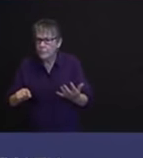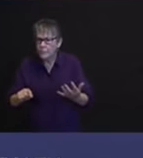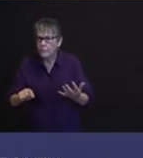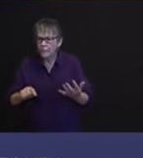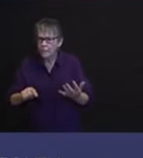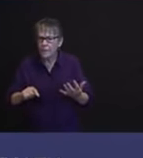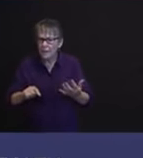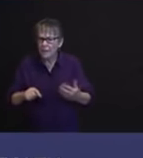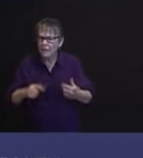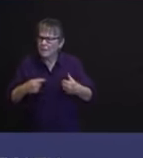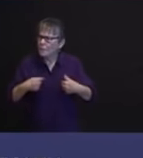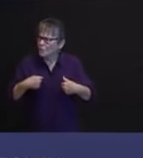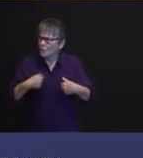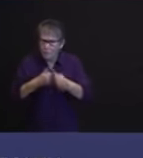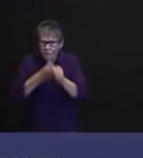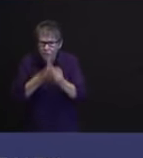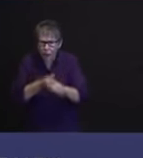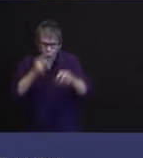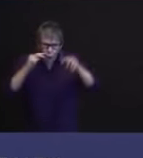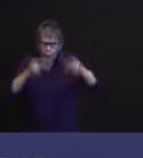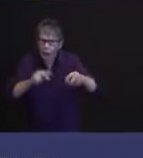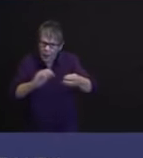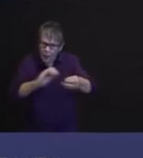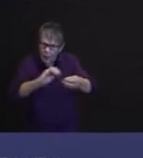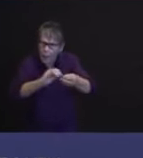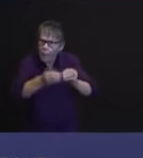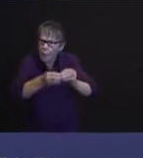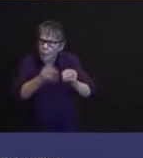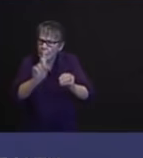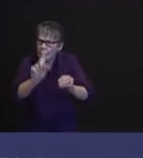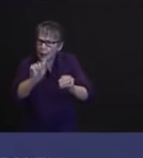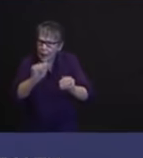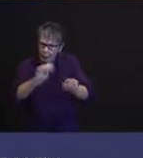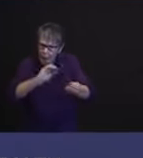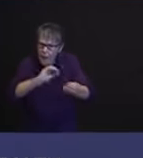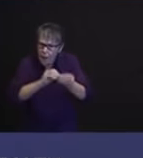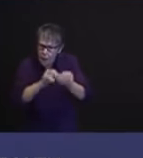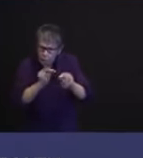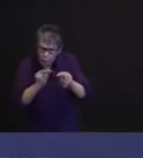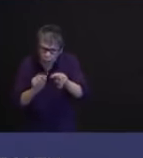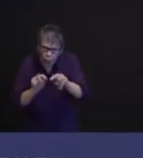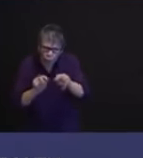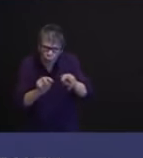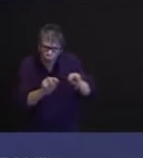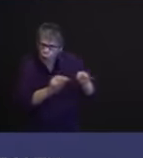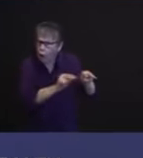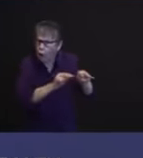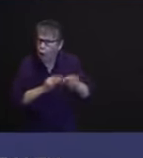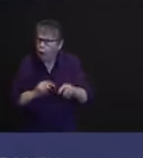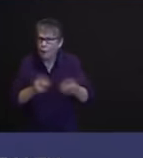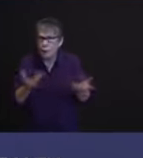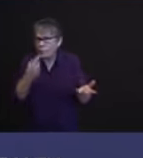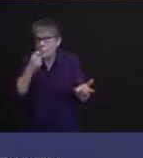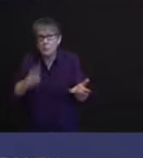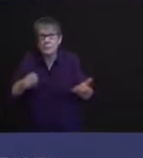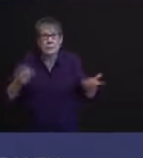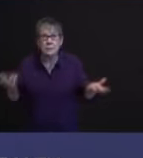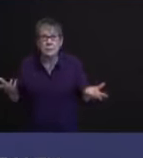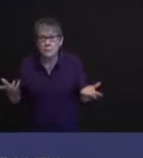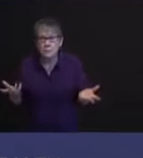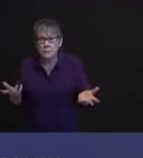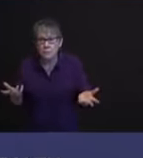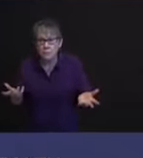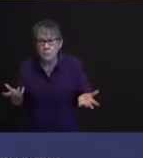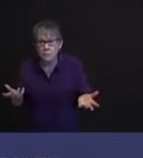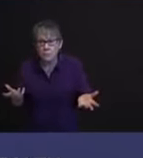we know that there have been at least 28 outbreaks impacting 170 individuals. We know that as a minimum, so